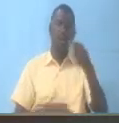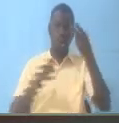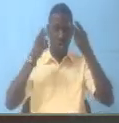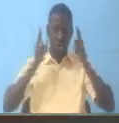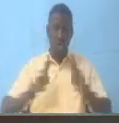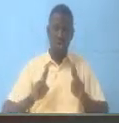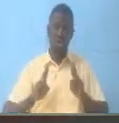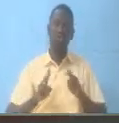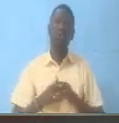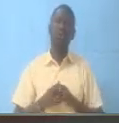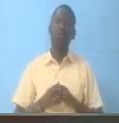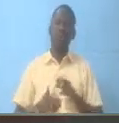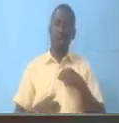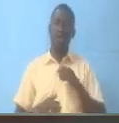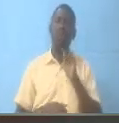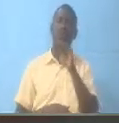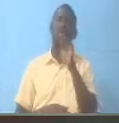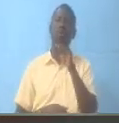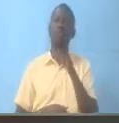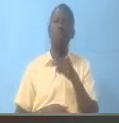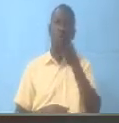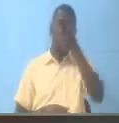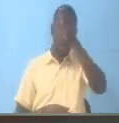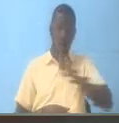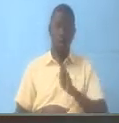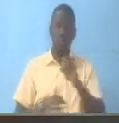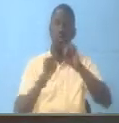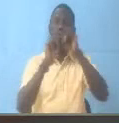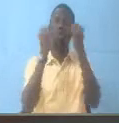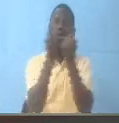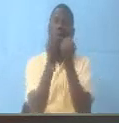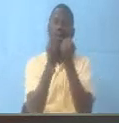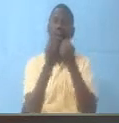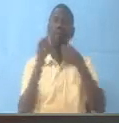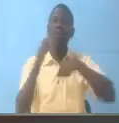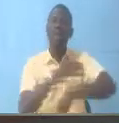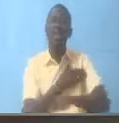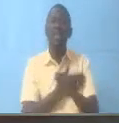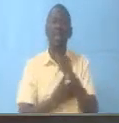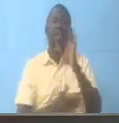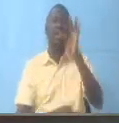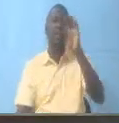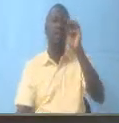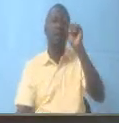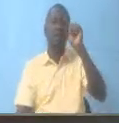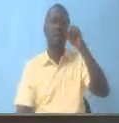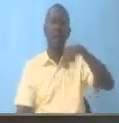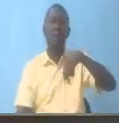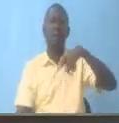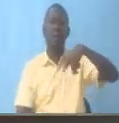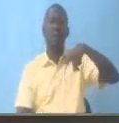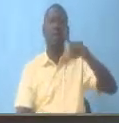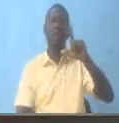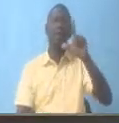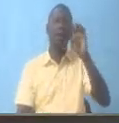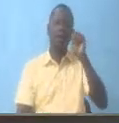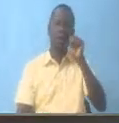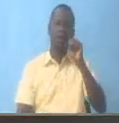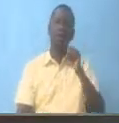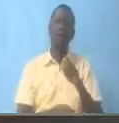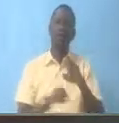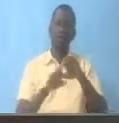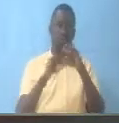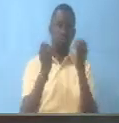wàlli loi. And I was called by the Honorable Society of the Inner Temple. Ci ni mu ko waxee nag ñooñu ñoo ko dal di